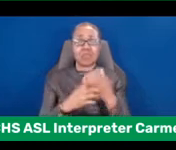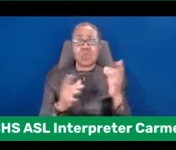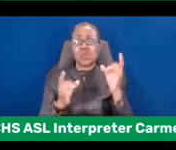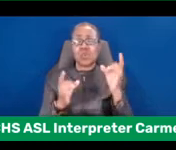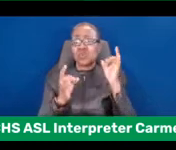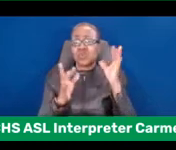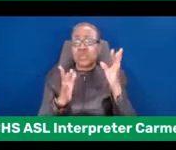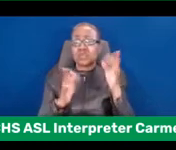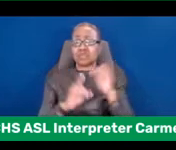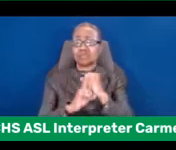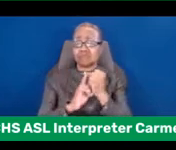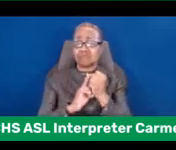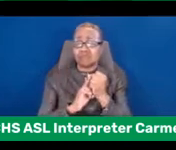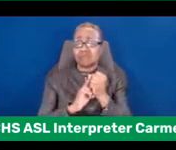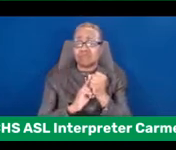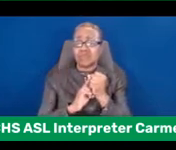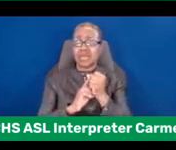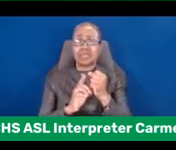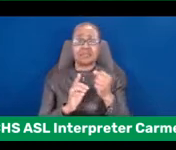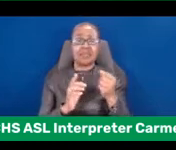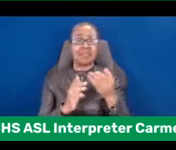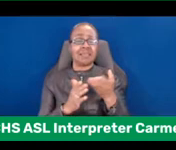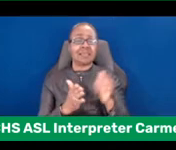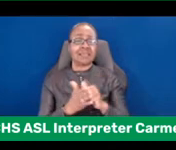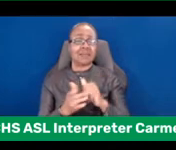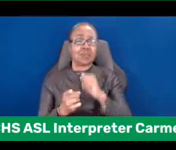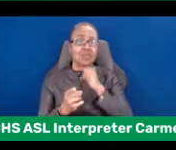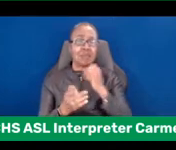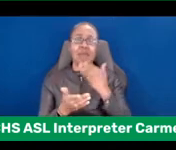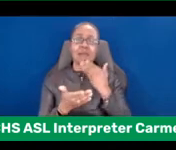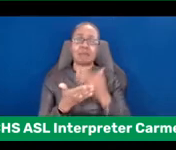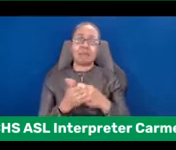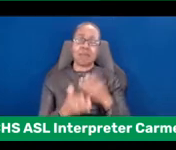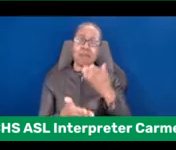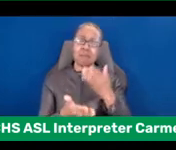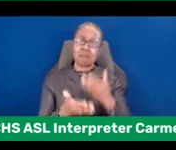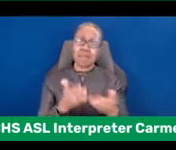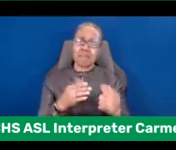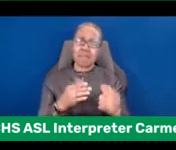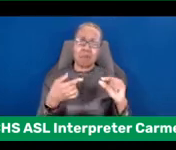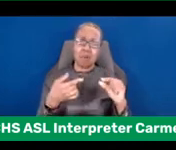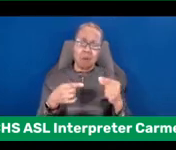and circumstances that were not good, but perhaps even harmful.